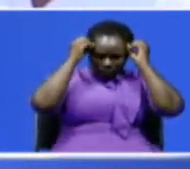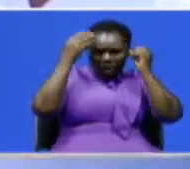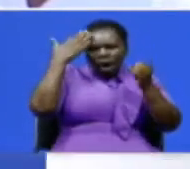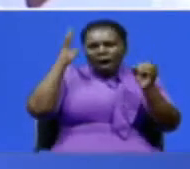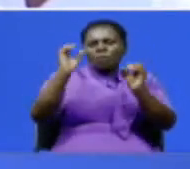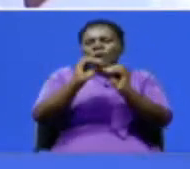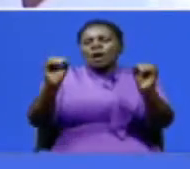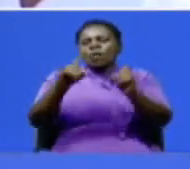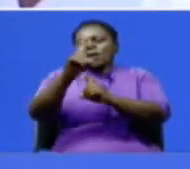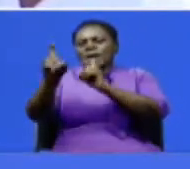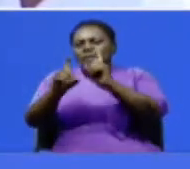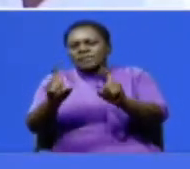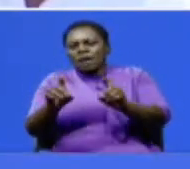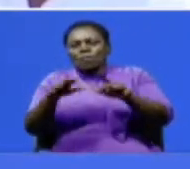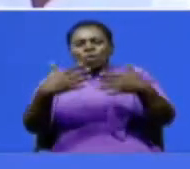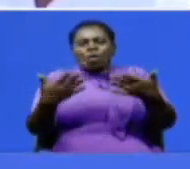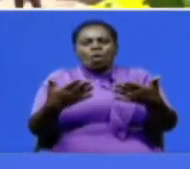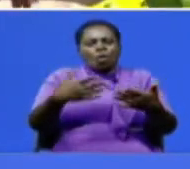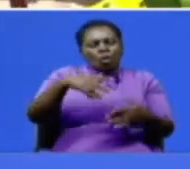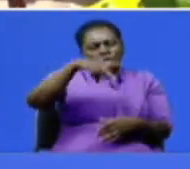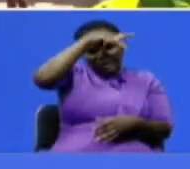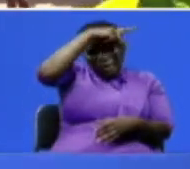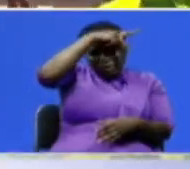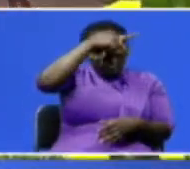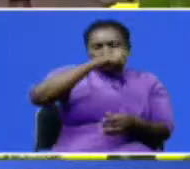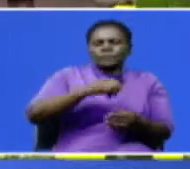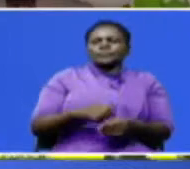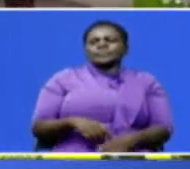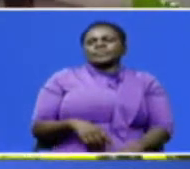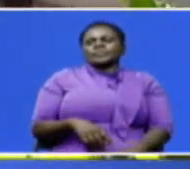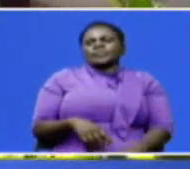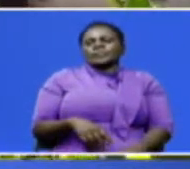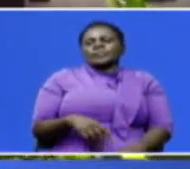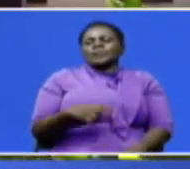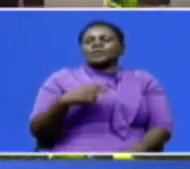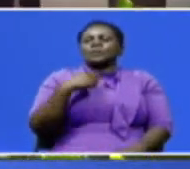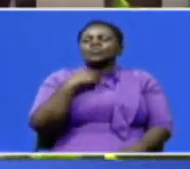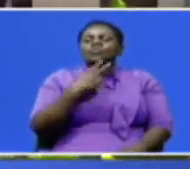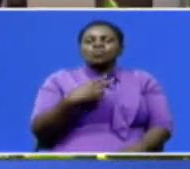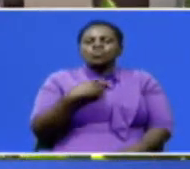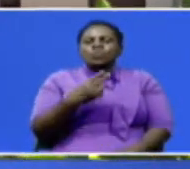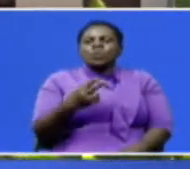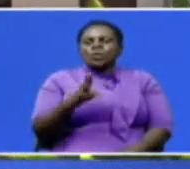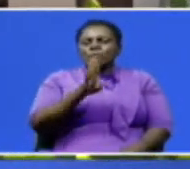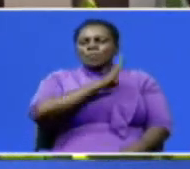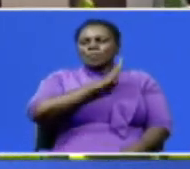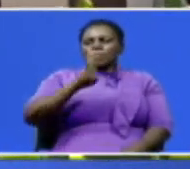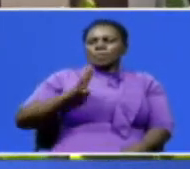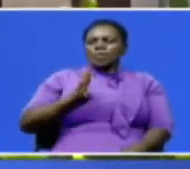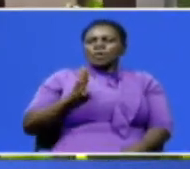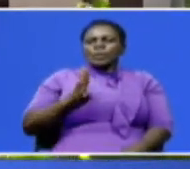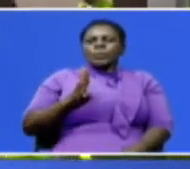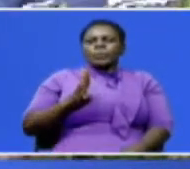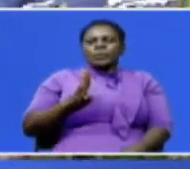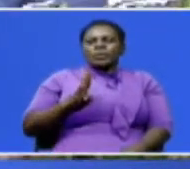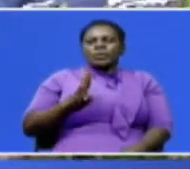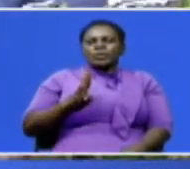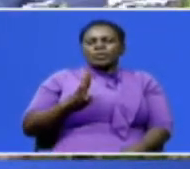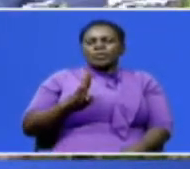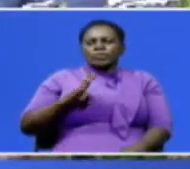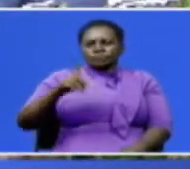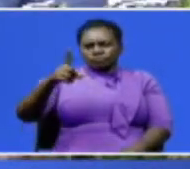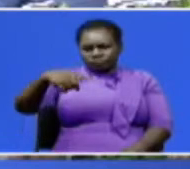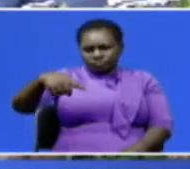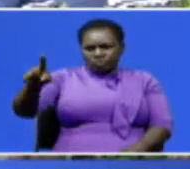whether there will be exams, we don't know whether we'll become doctors this year. The Kenya Medical Practitioners, Pharmacists and Dentists Board, KMPDU, has endorsed